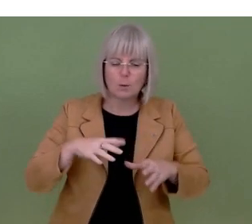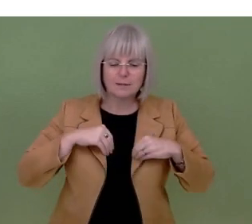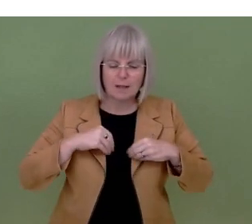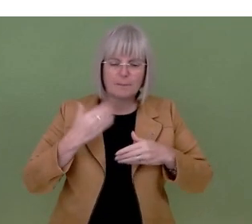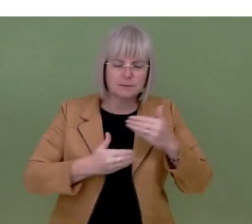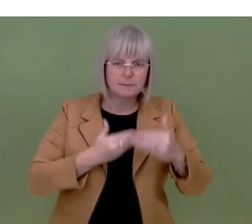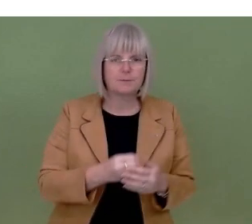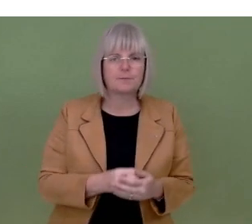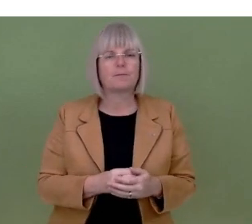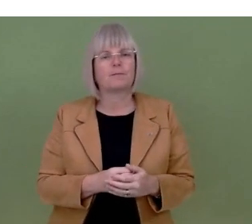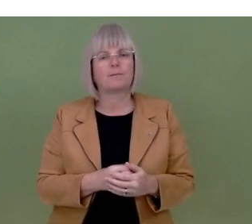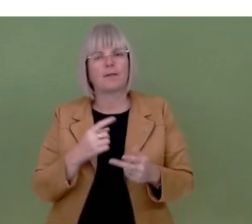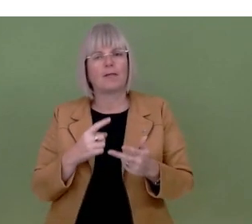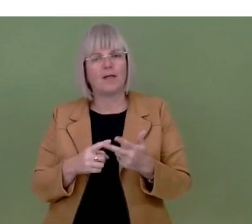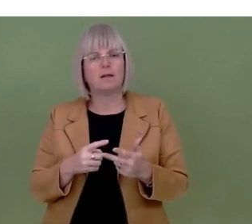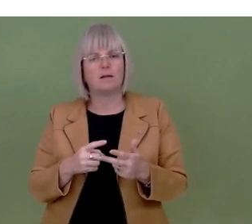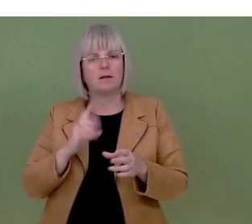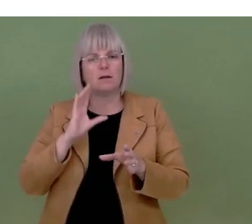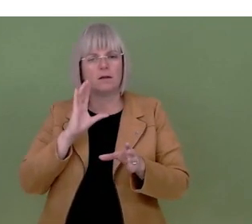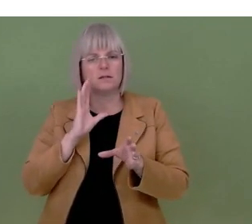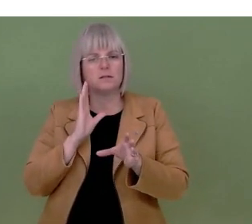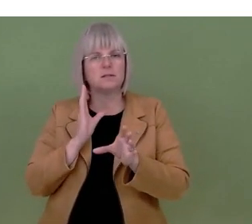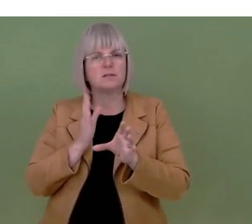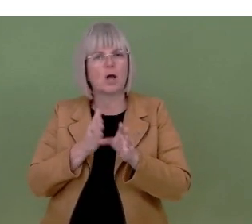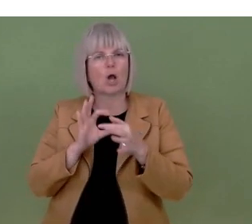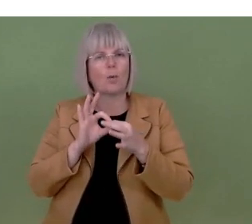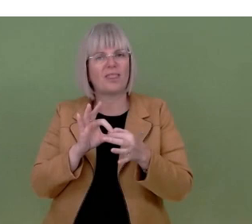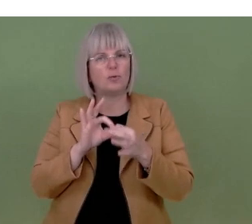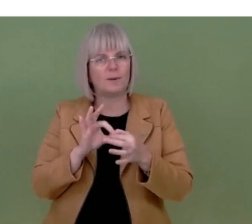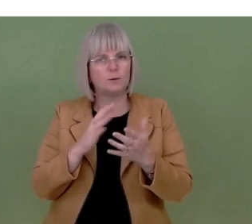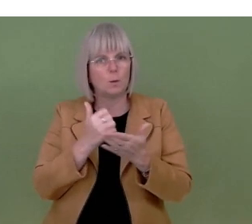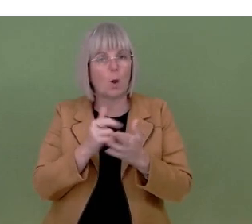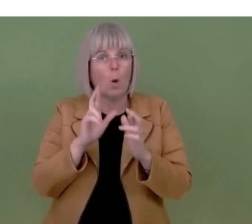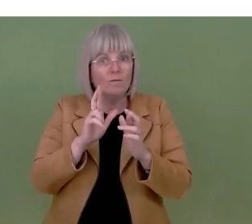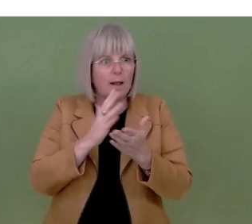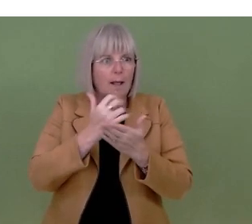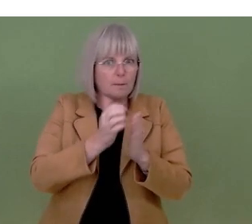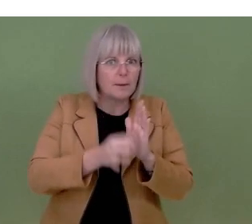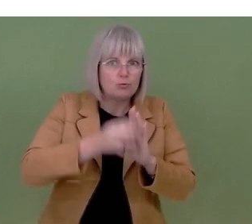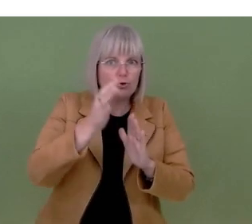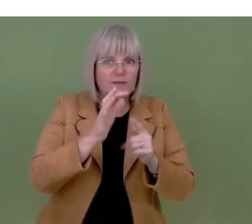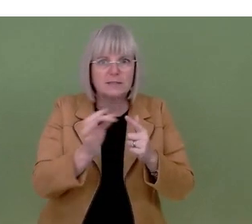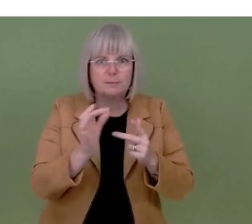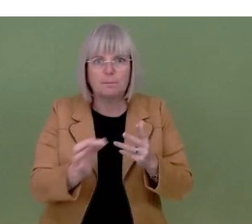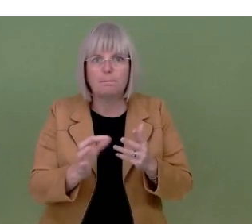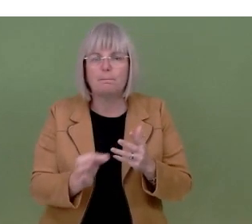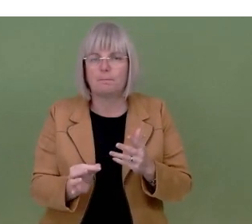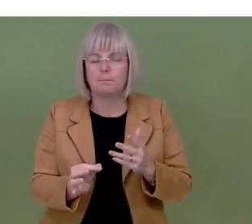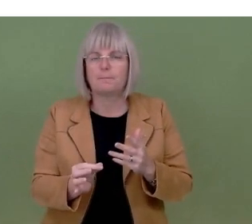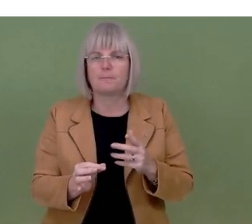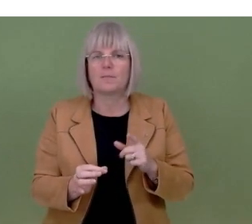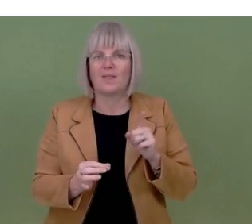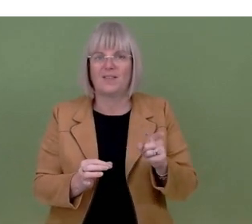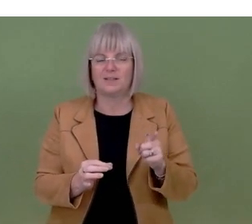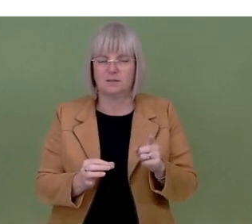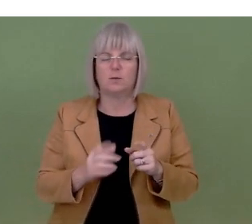focused on improving the symptoms where we can. And for this offering, we include therapies which address unconscious processes,